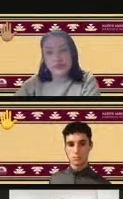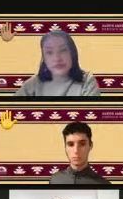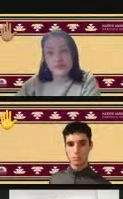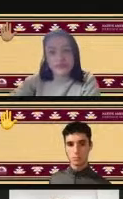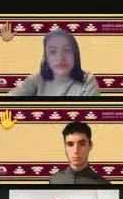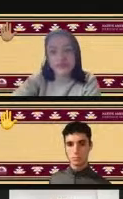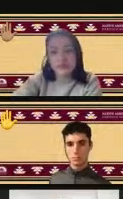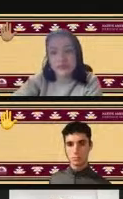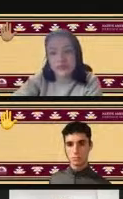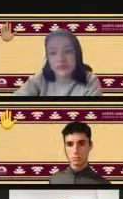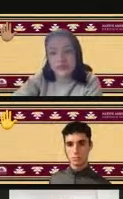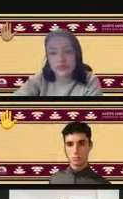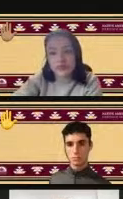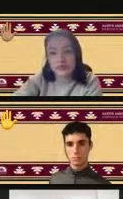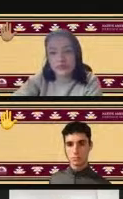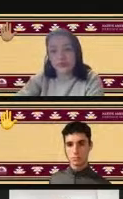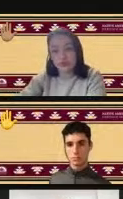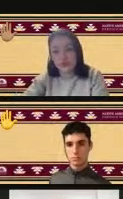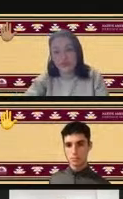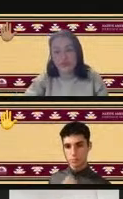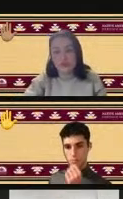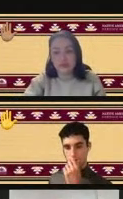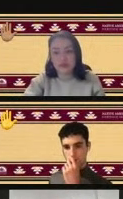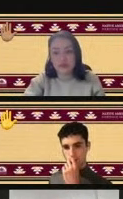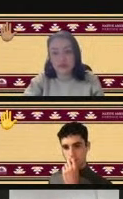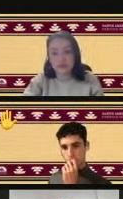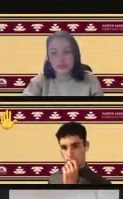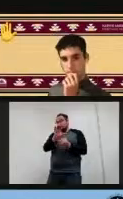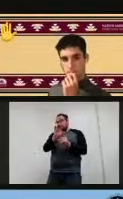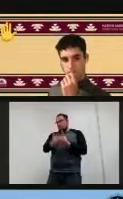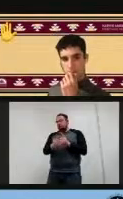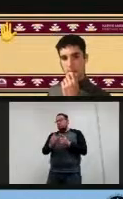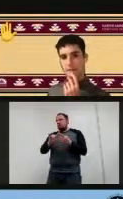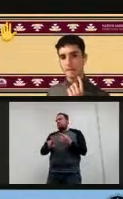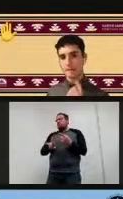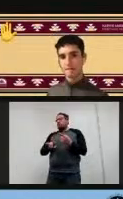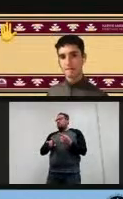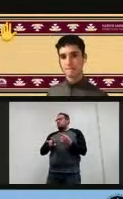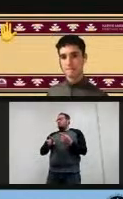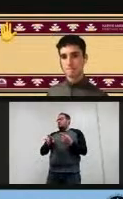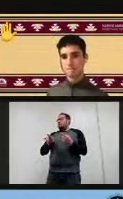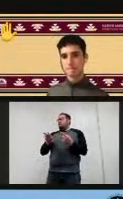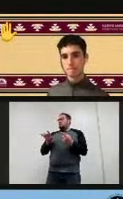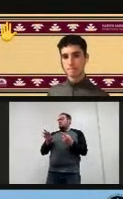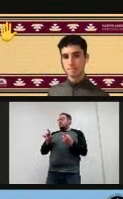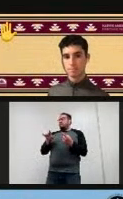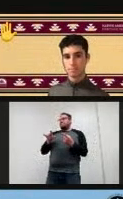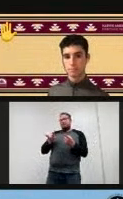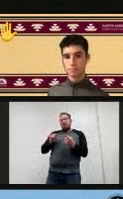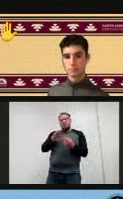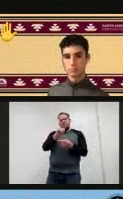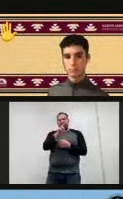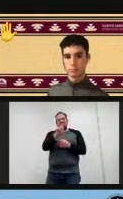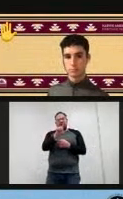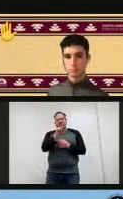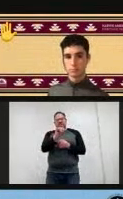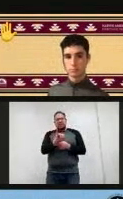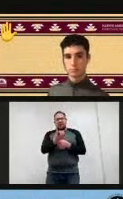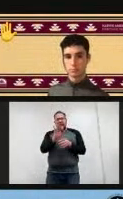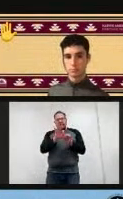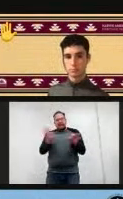Should we do multicultural, to mirror that we have multilingual, multicultural